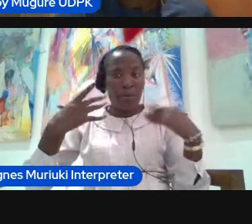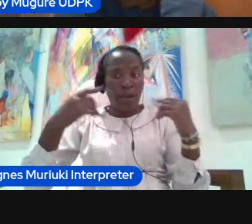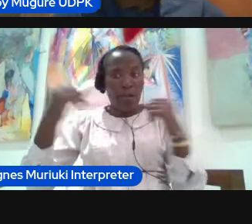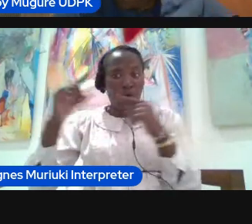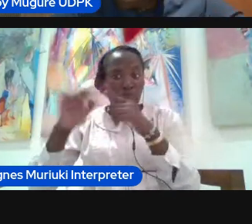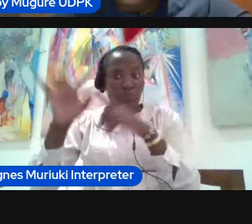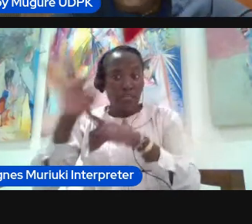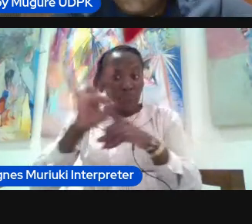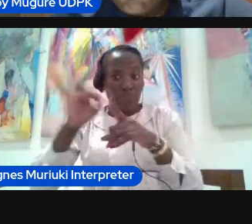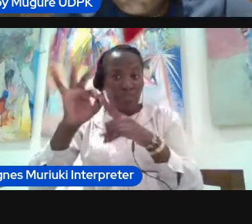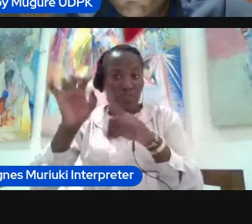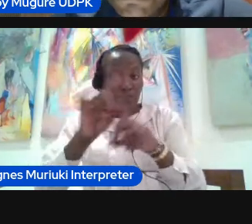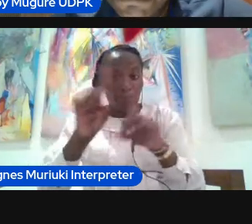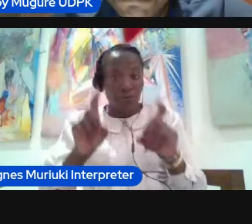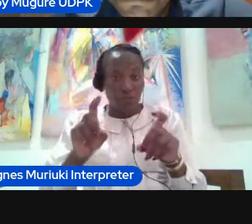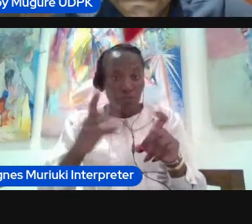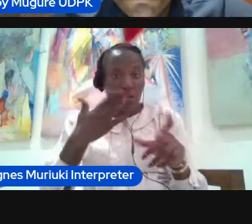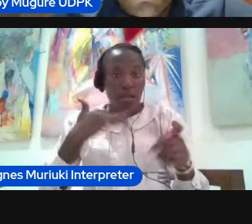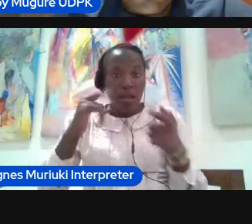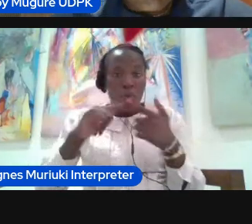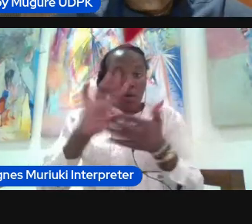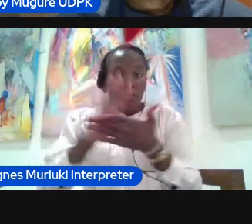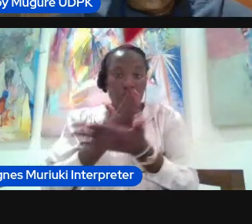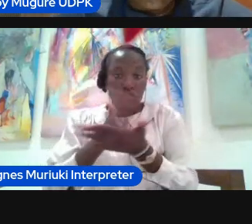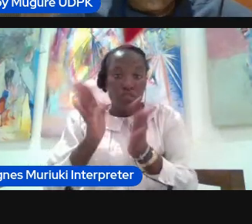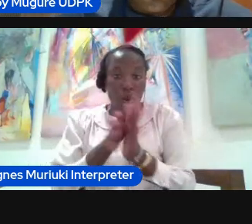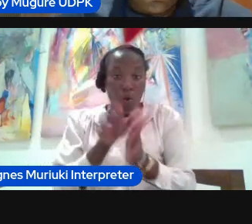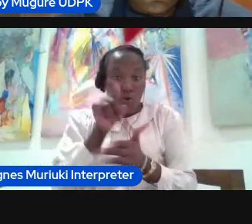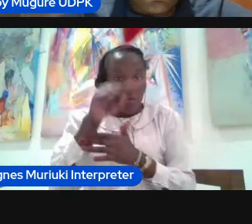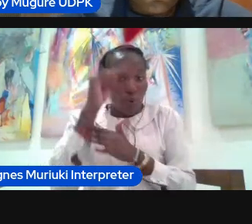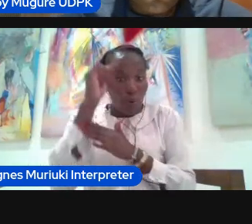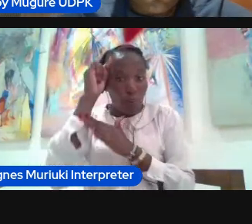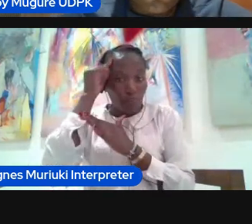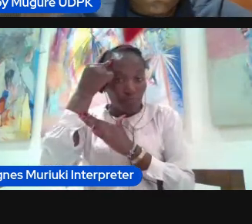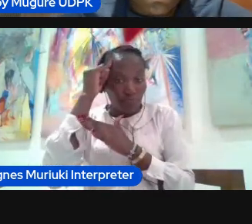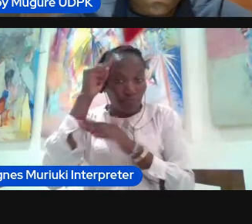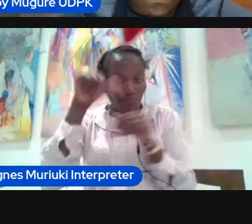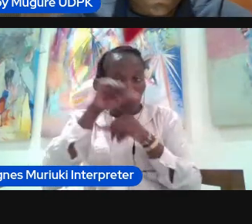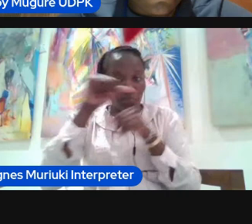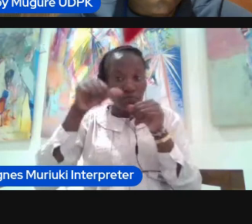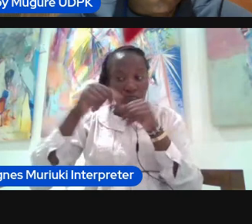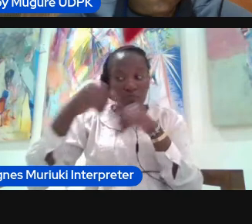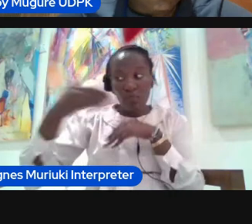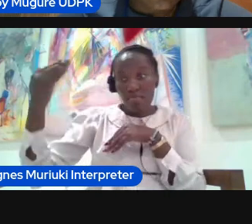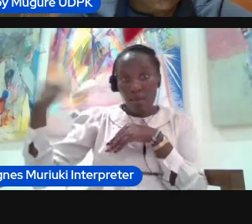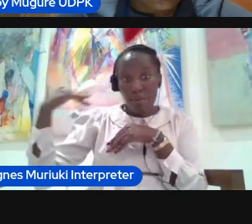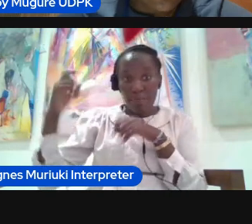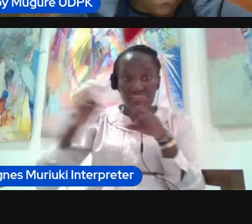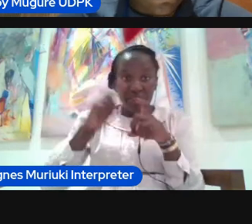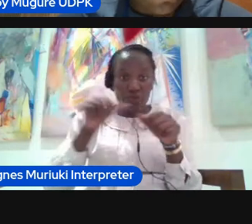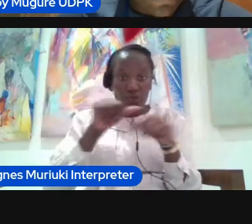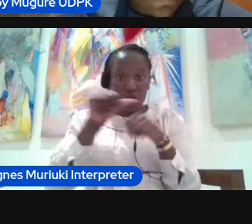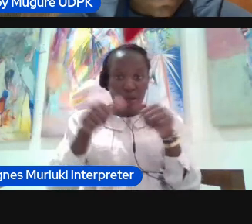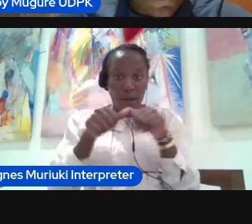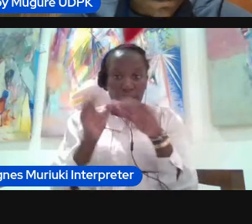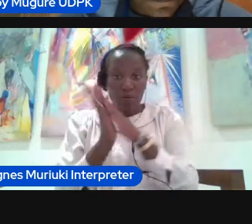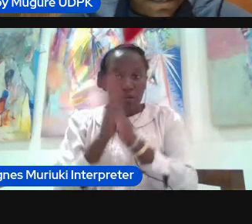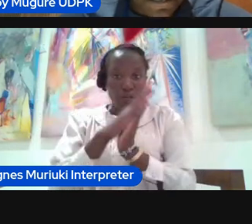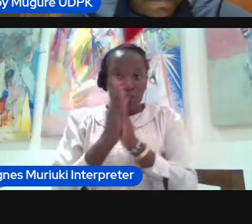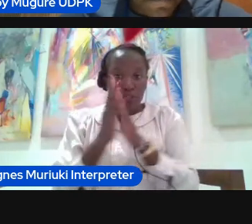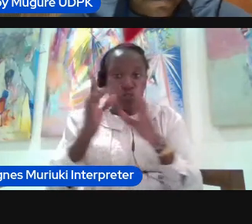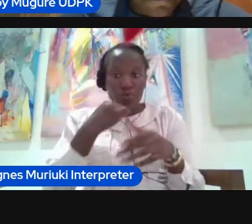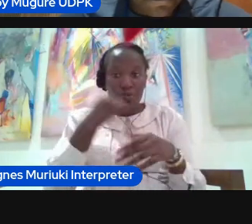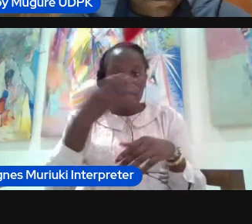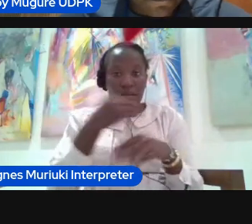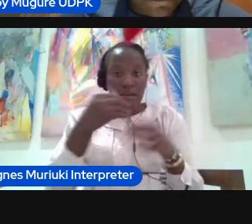question, I would like to share a thought about the previous question about storytelling. And before we